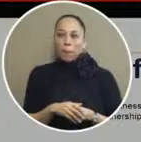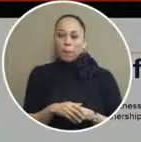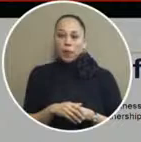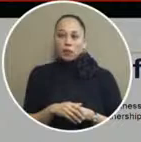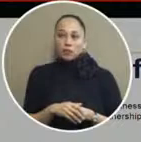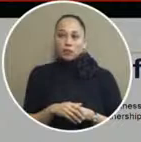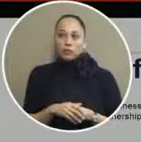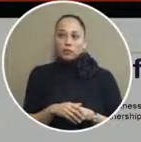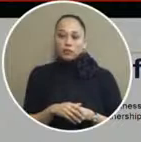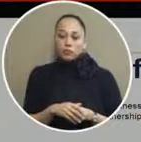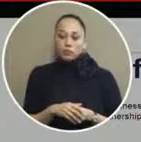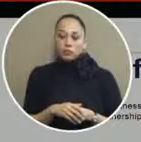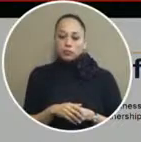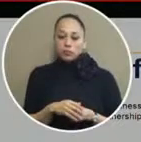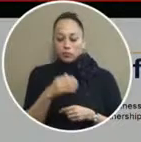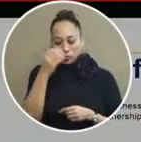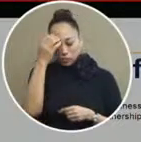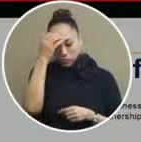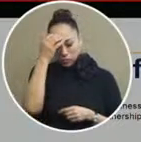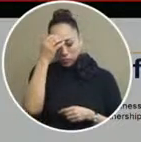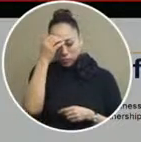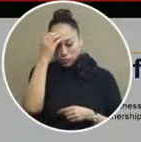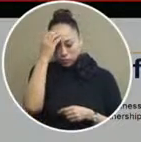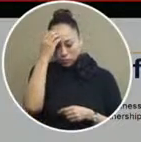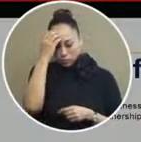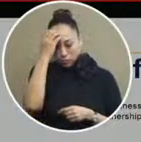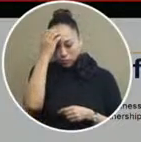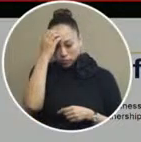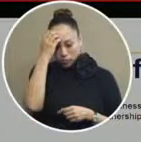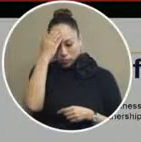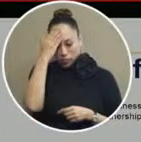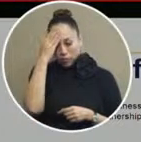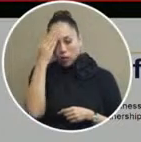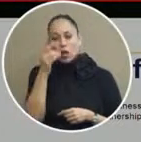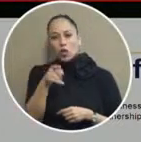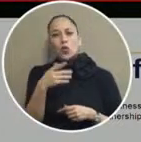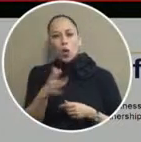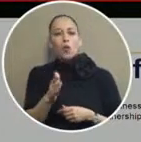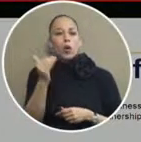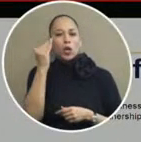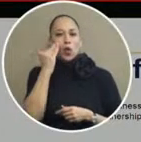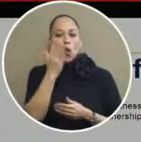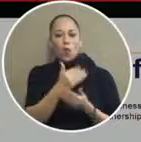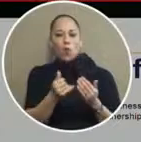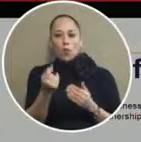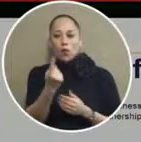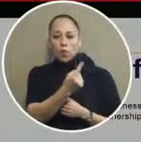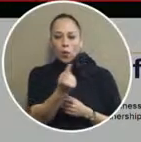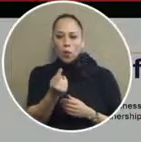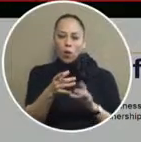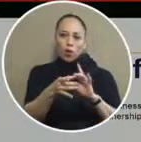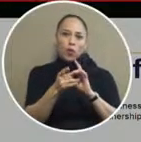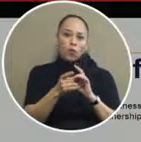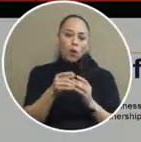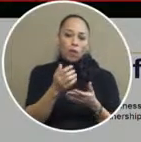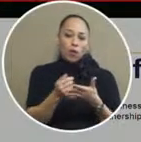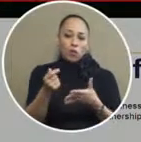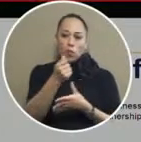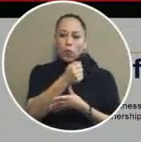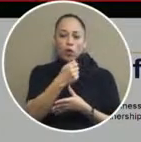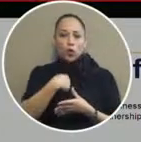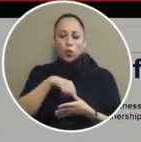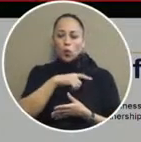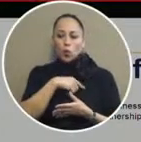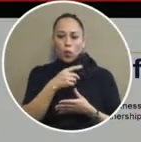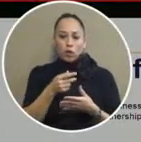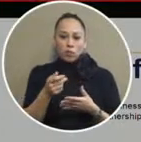please. I think you've really heard from everyone with regards to just the priority that we've